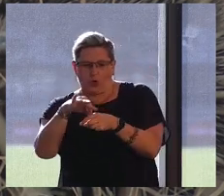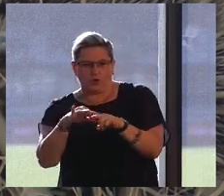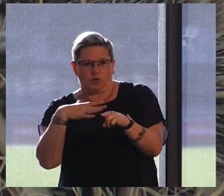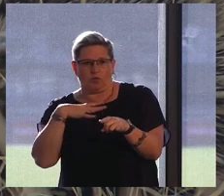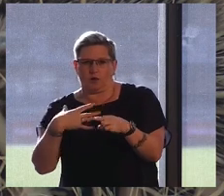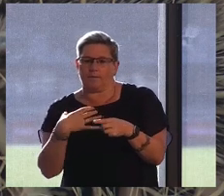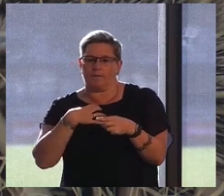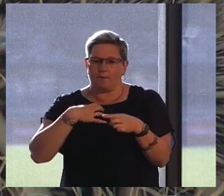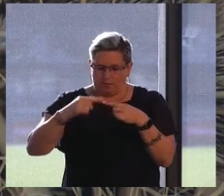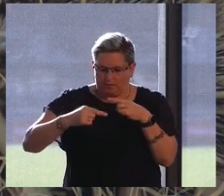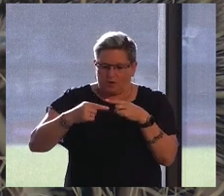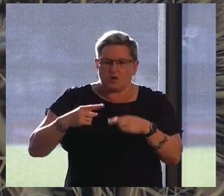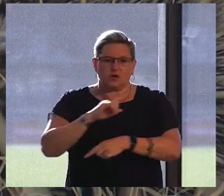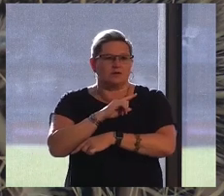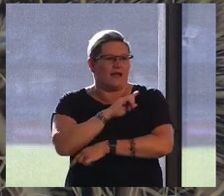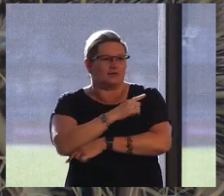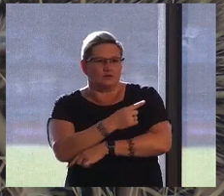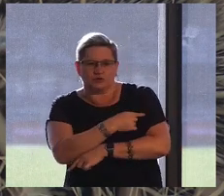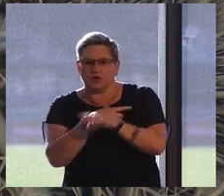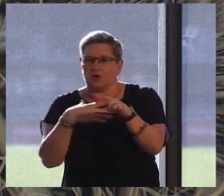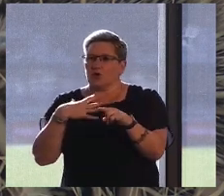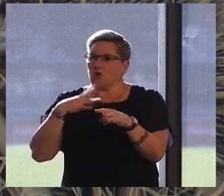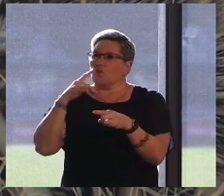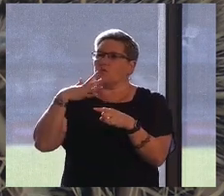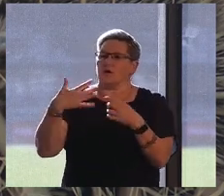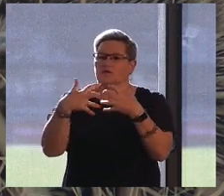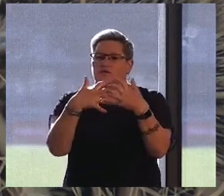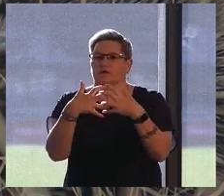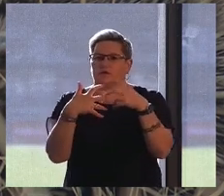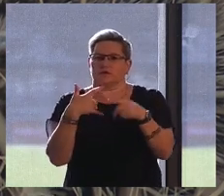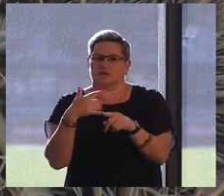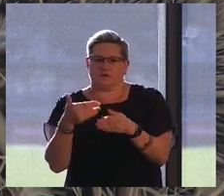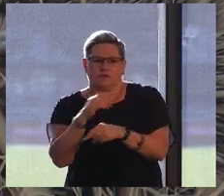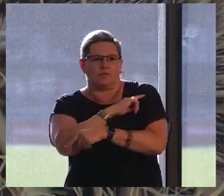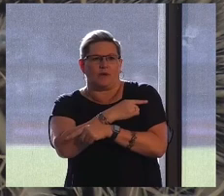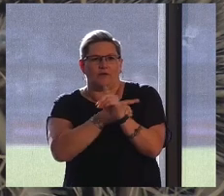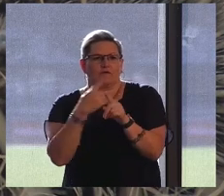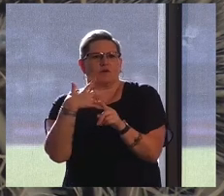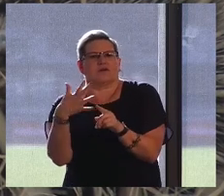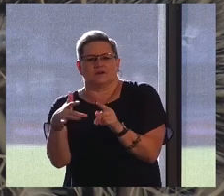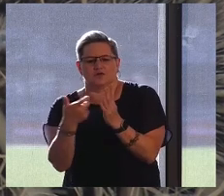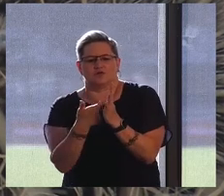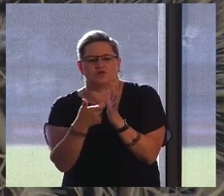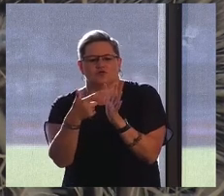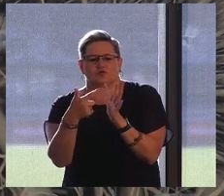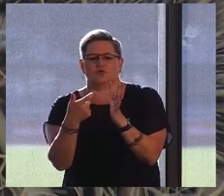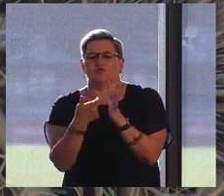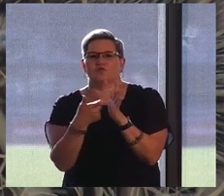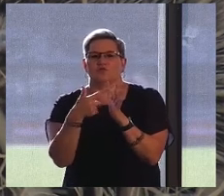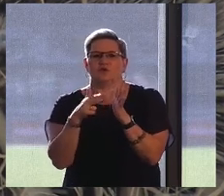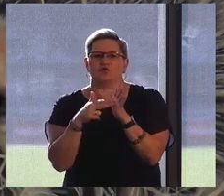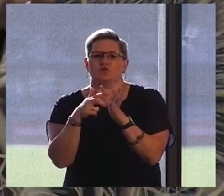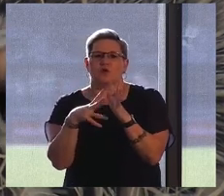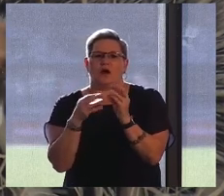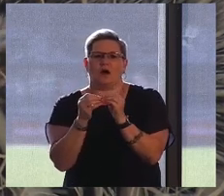energy. They wanted our university to be powered by renewable energy. Now, that doesn't sound controversial now, does it, in 2024? The idea